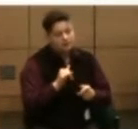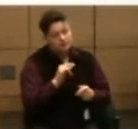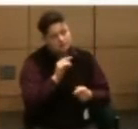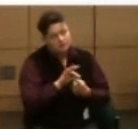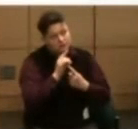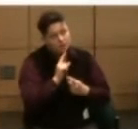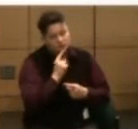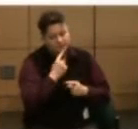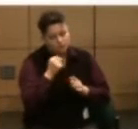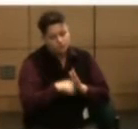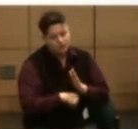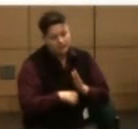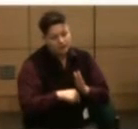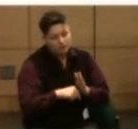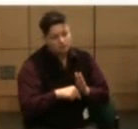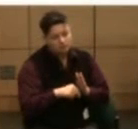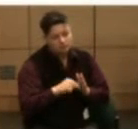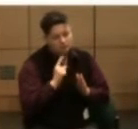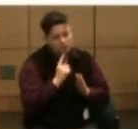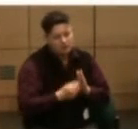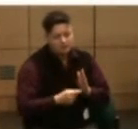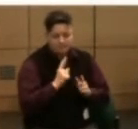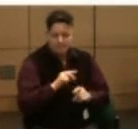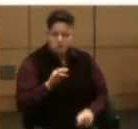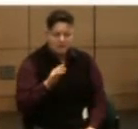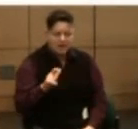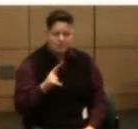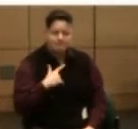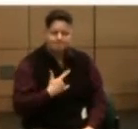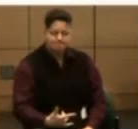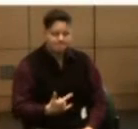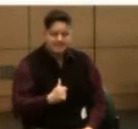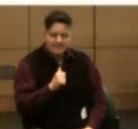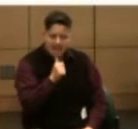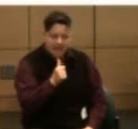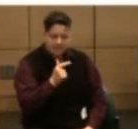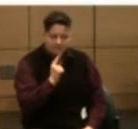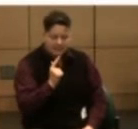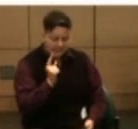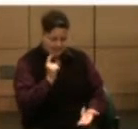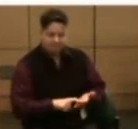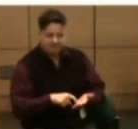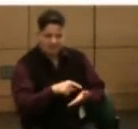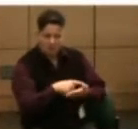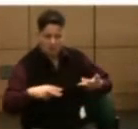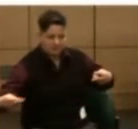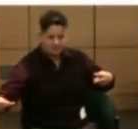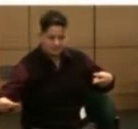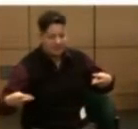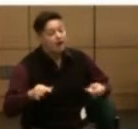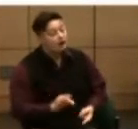loss, they're not really helpful in the unilateral unless there is a definite familial component.